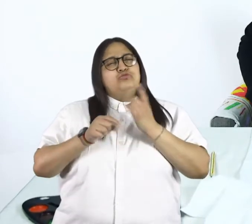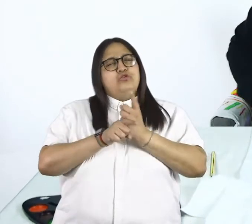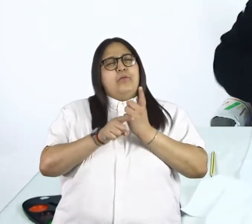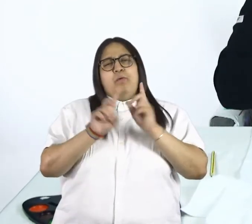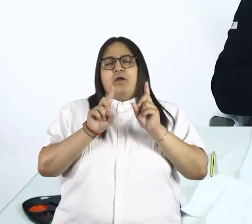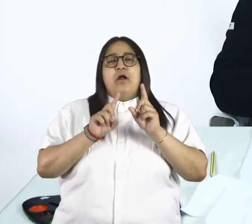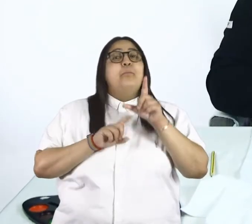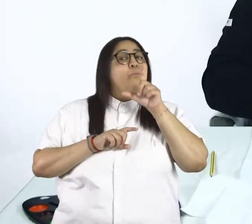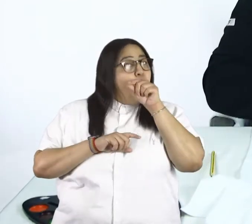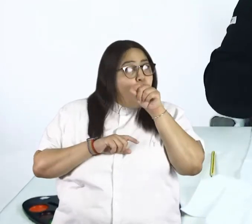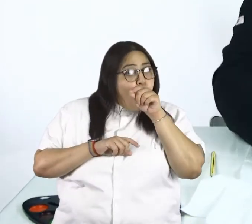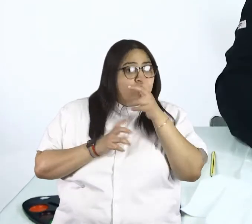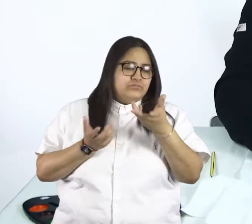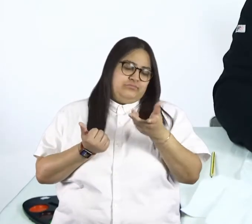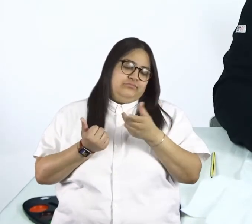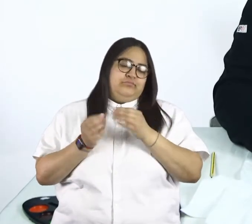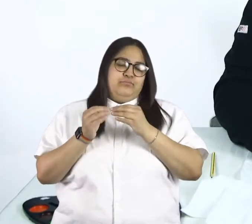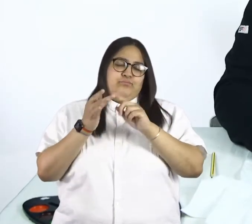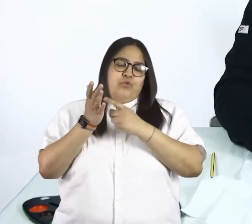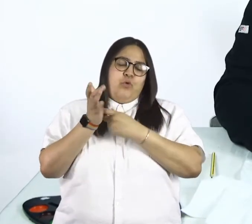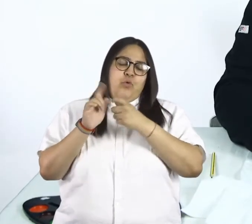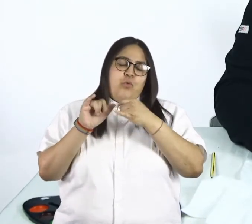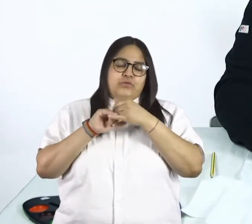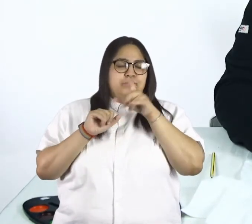Birds, that's it. We can have some birds in there.